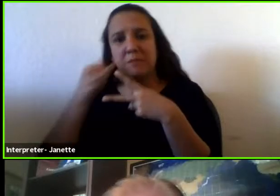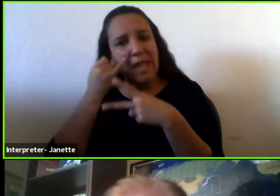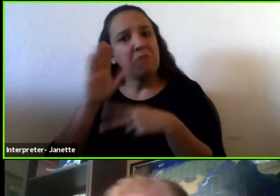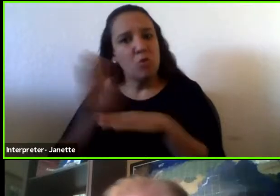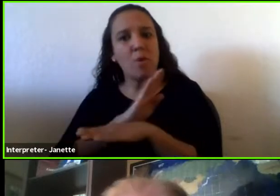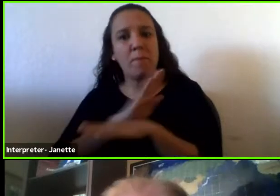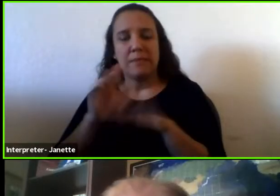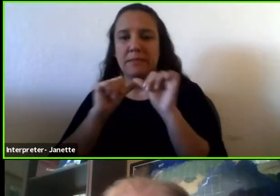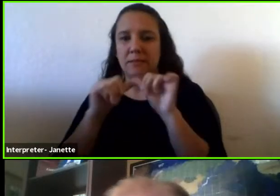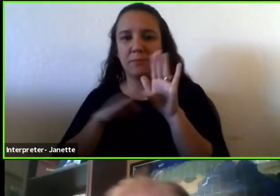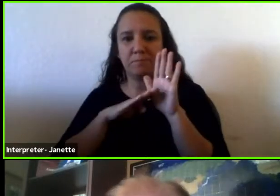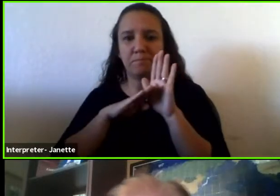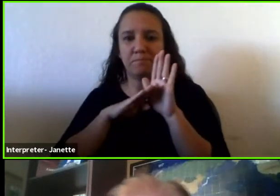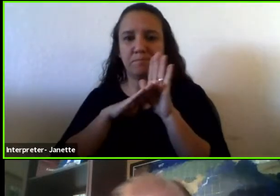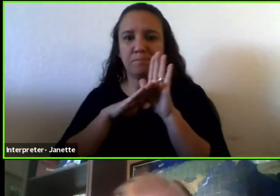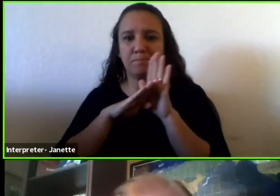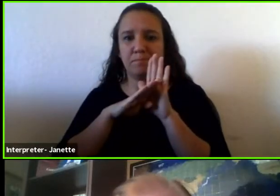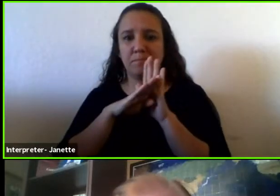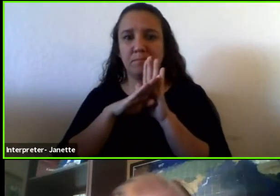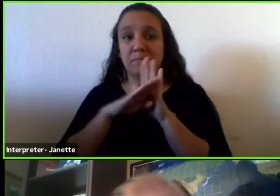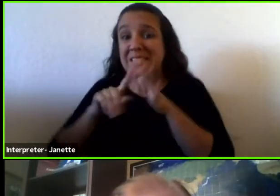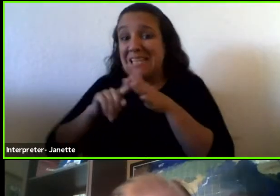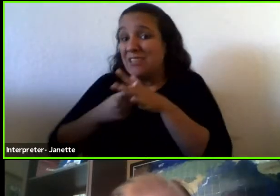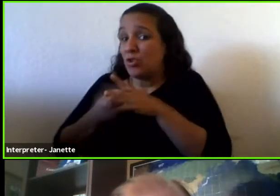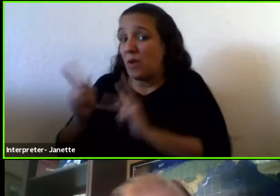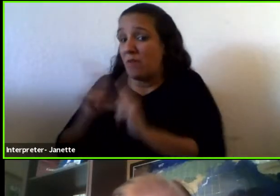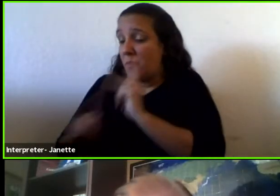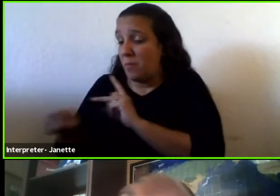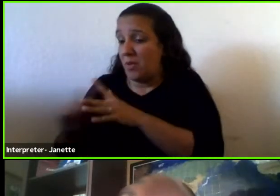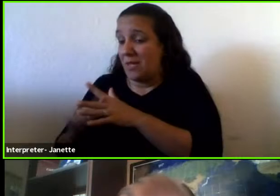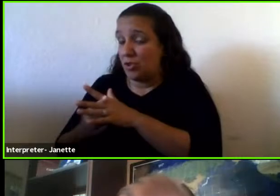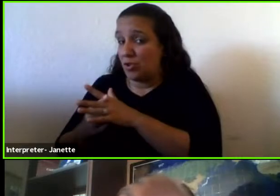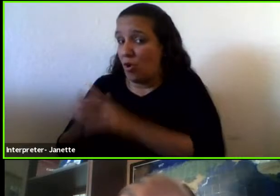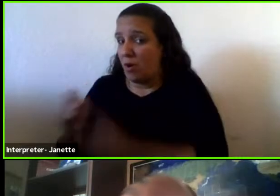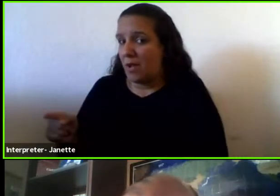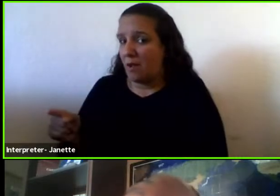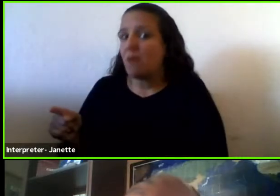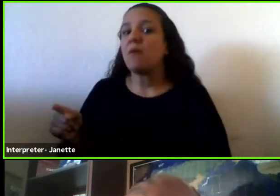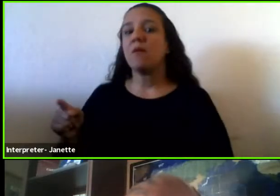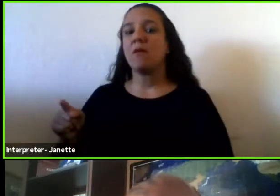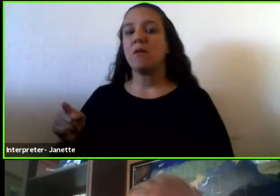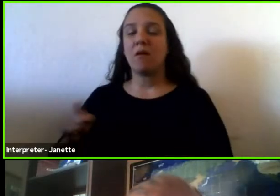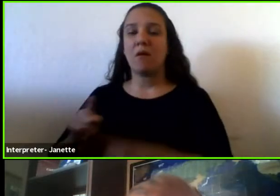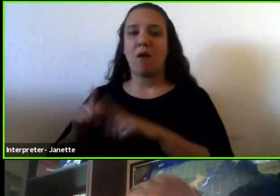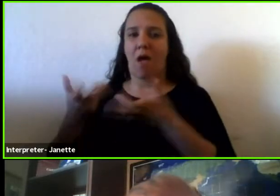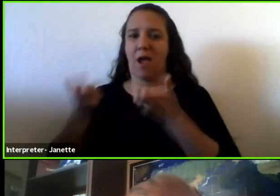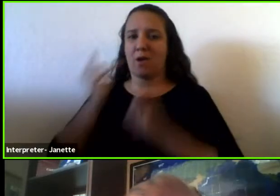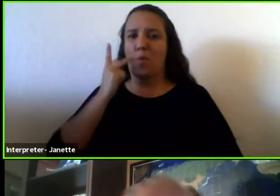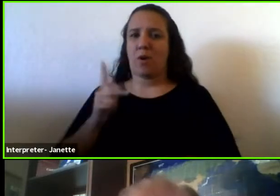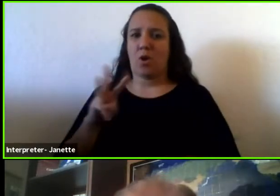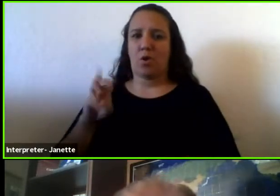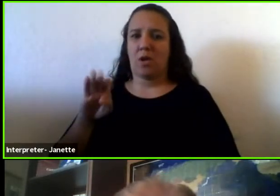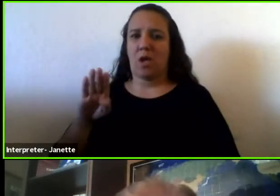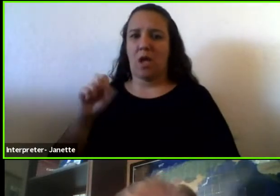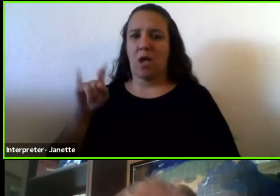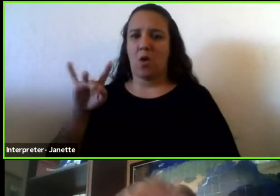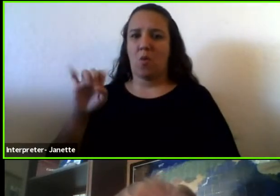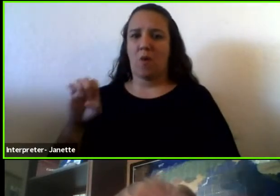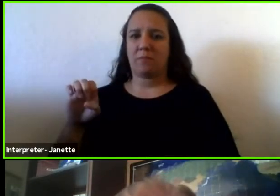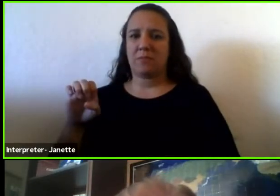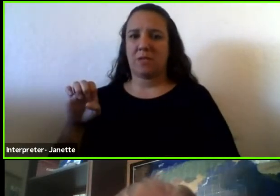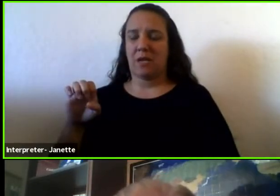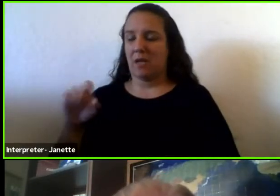trying to go to the next level, those are great for people that are starting out. The one thing is that I don't want to look at a website that the bottom it says courtesy of